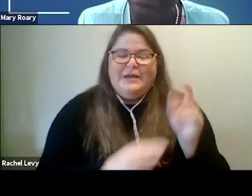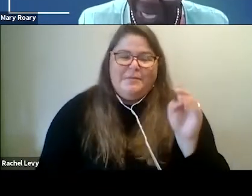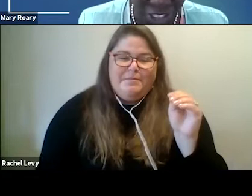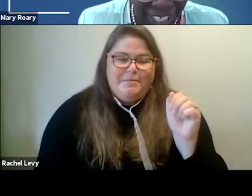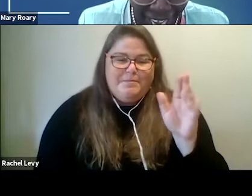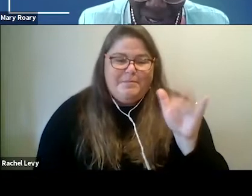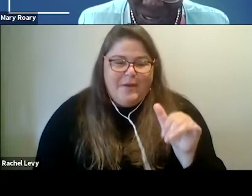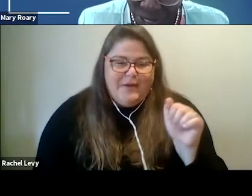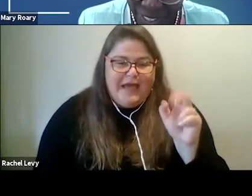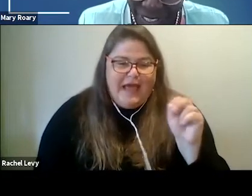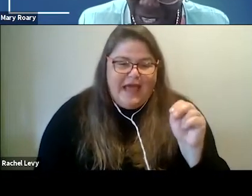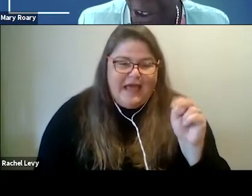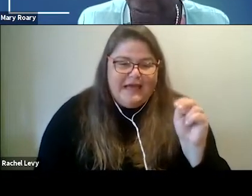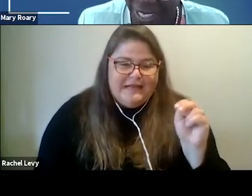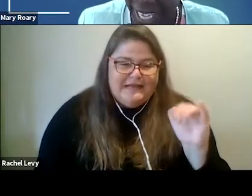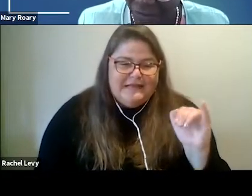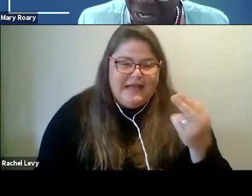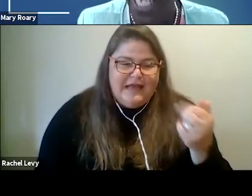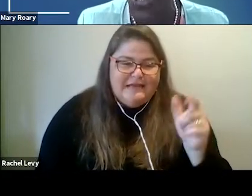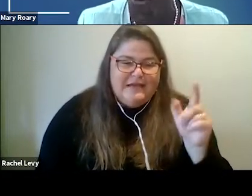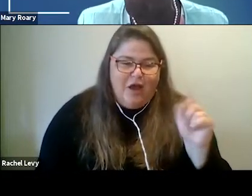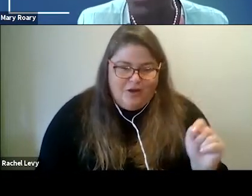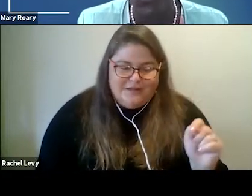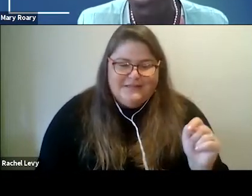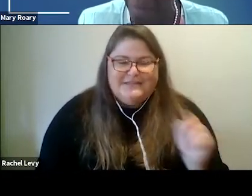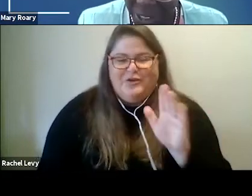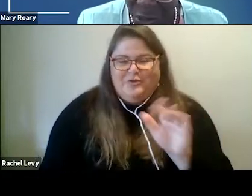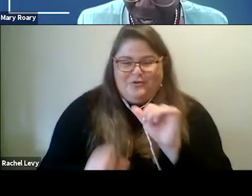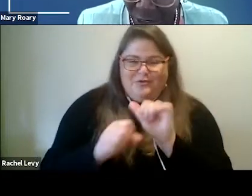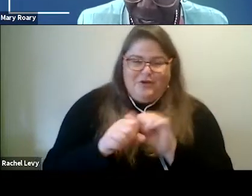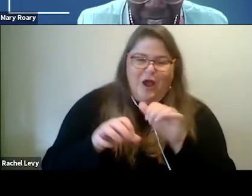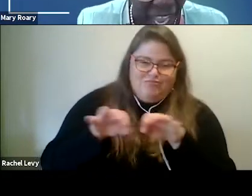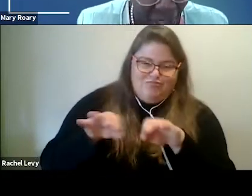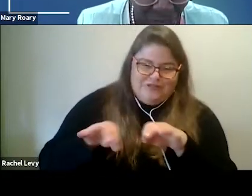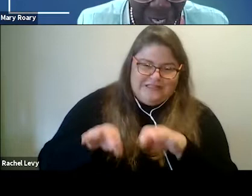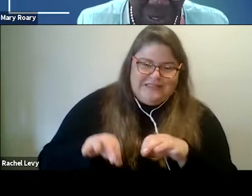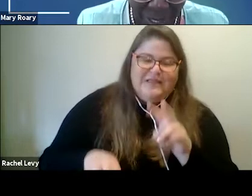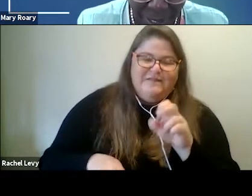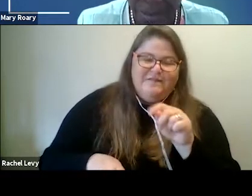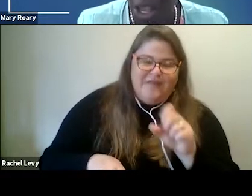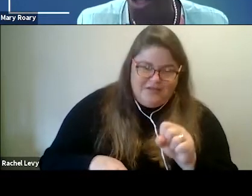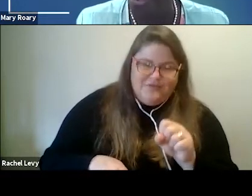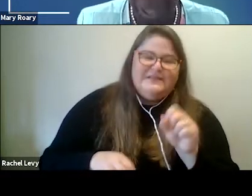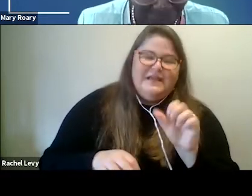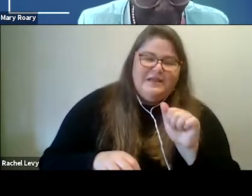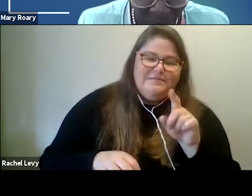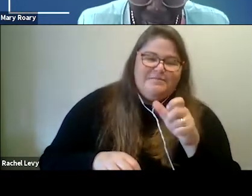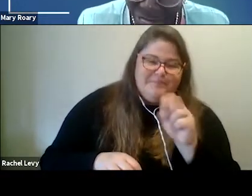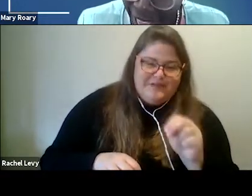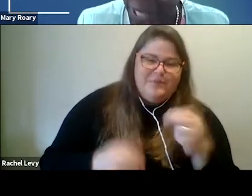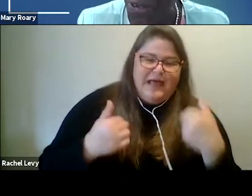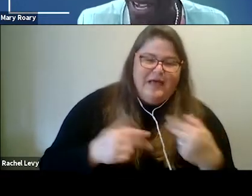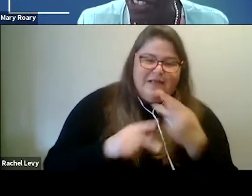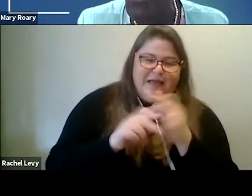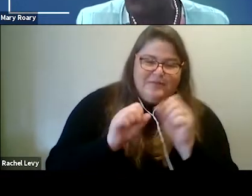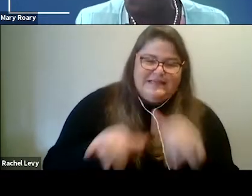for Patient Care Services for the San Francisco Veterans Administration Healthcare System. All of you,